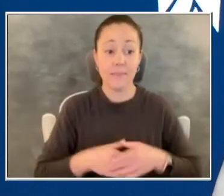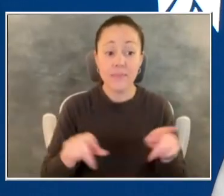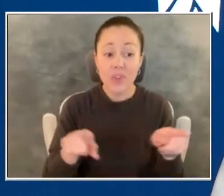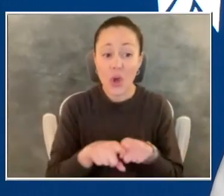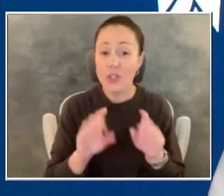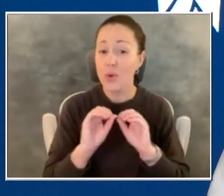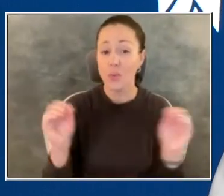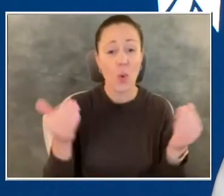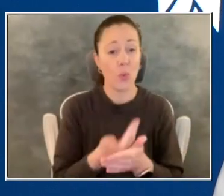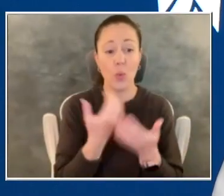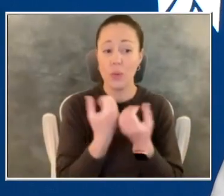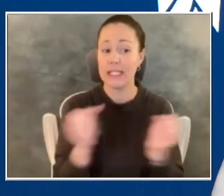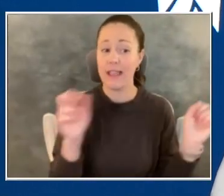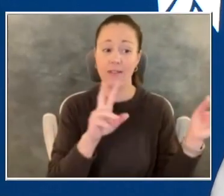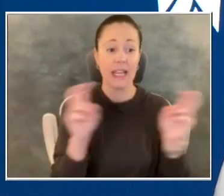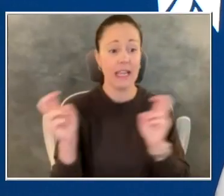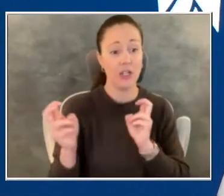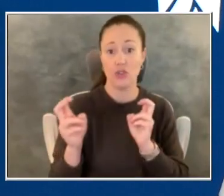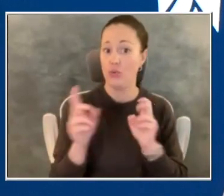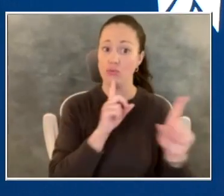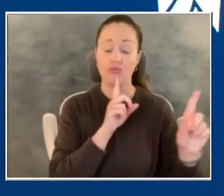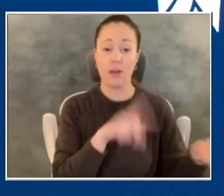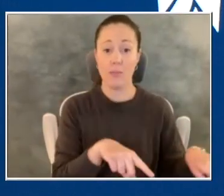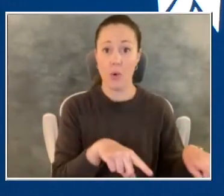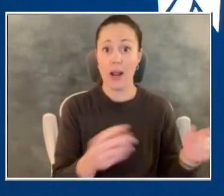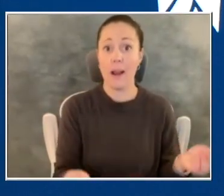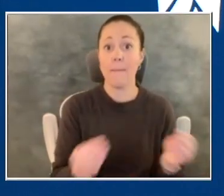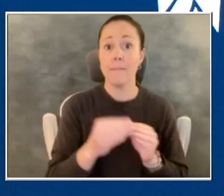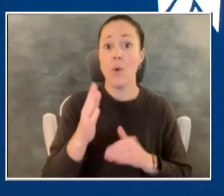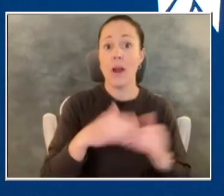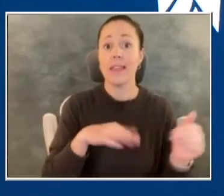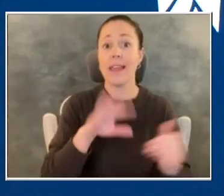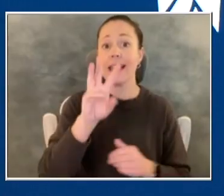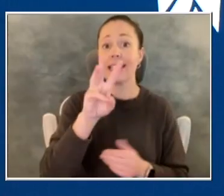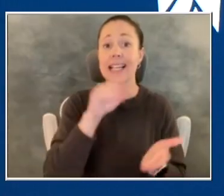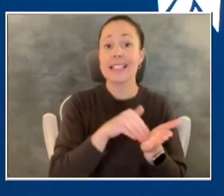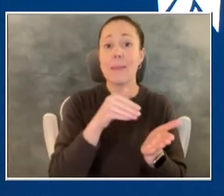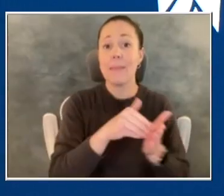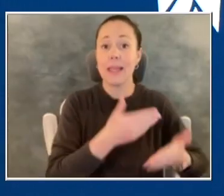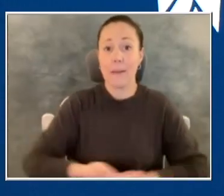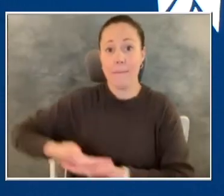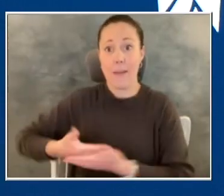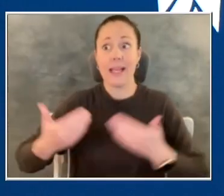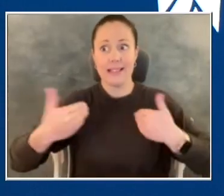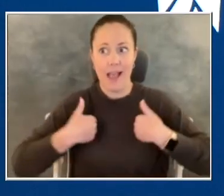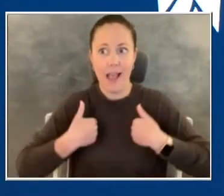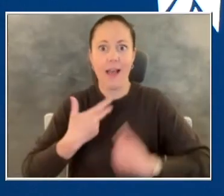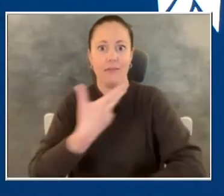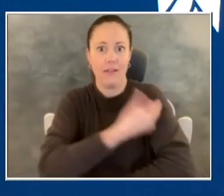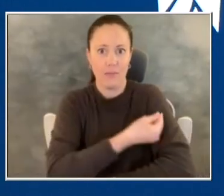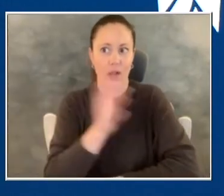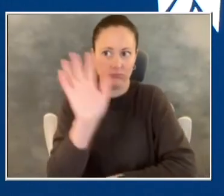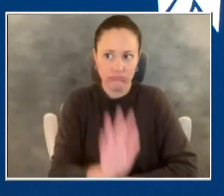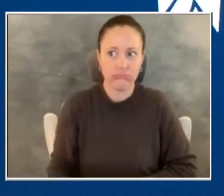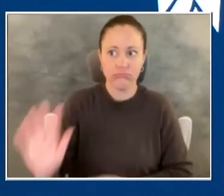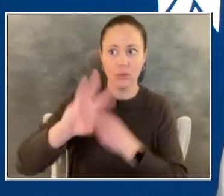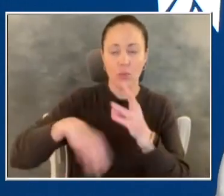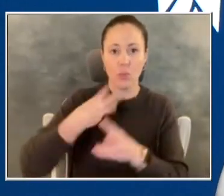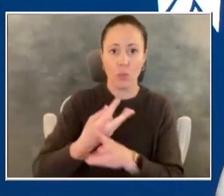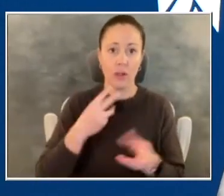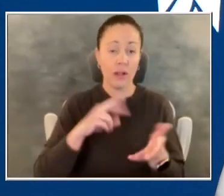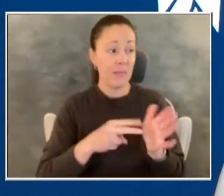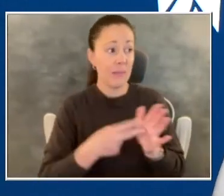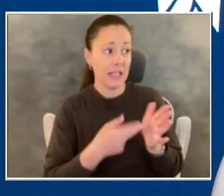issues reported with more than 6 million babies immunized worldwide. So the tools we have are effective. So